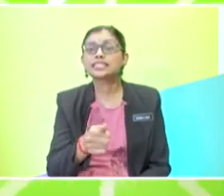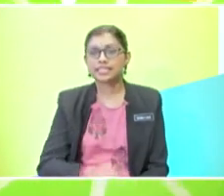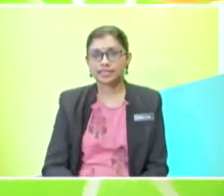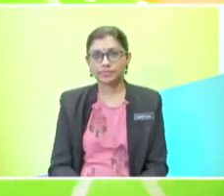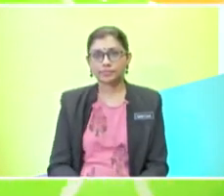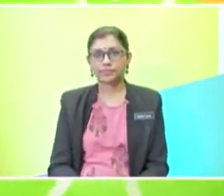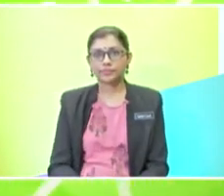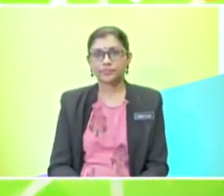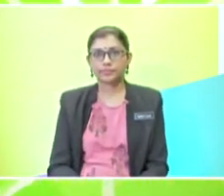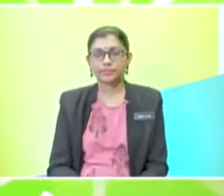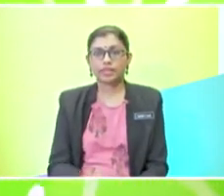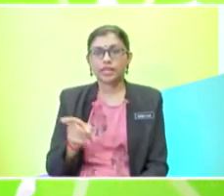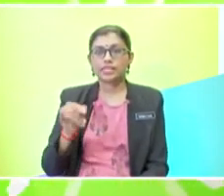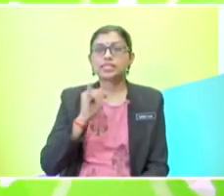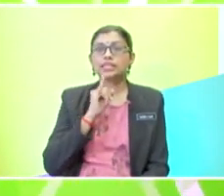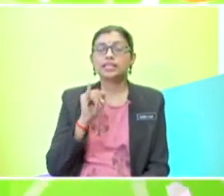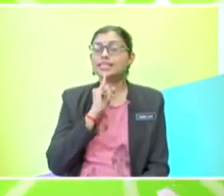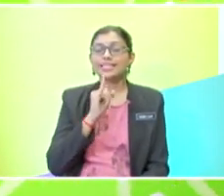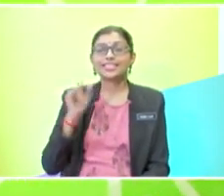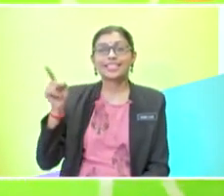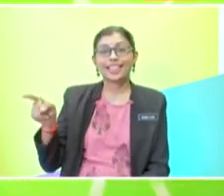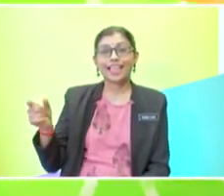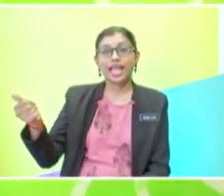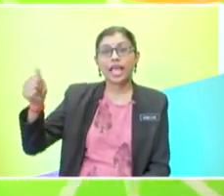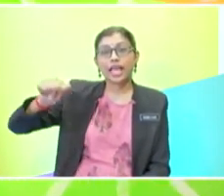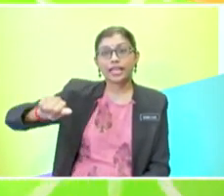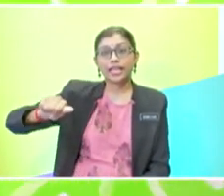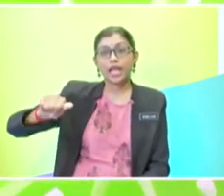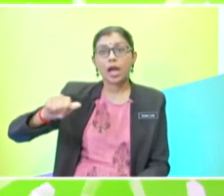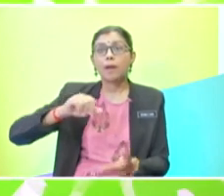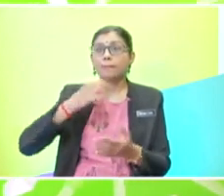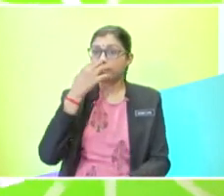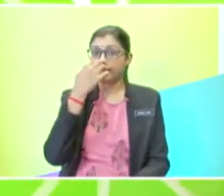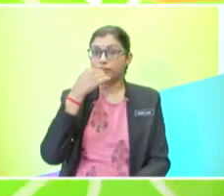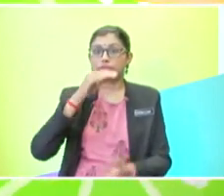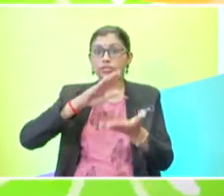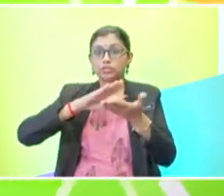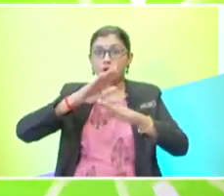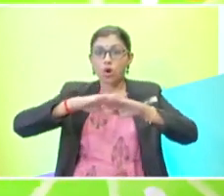Iman, is there any pineapple on your pizza?